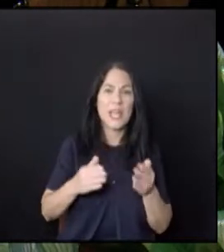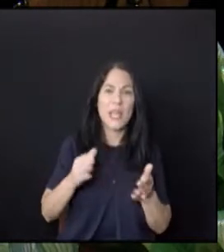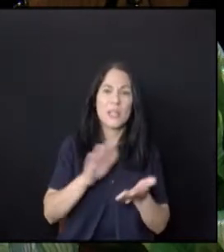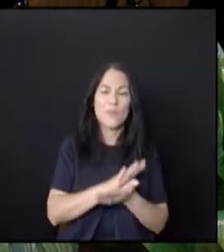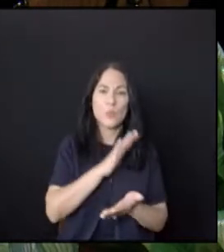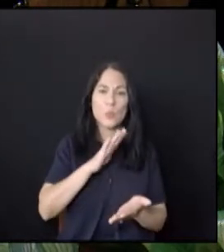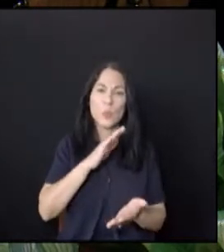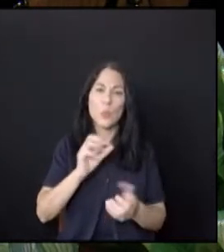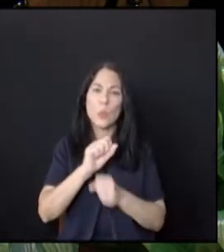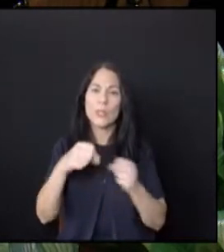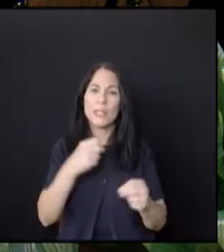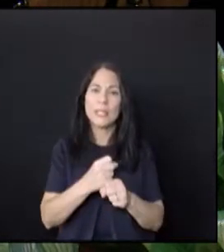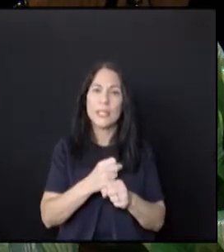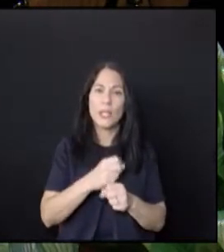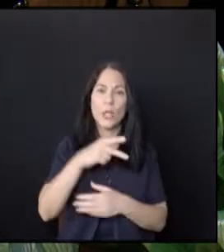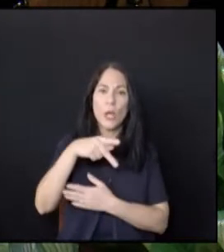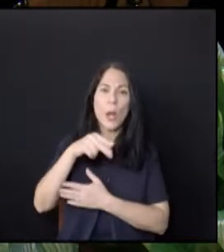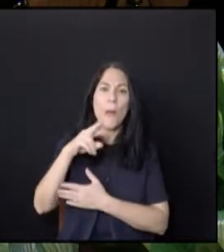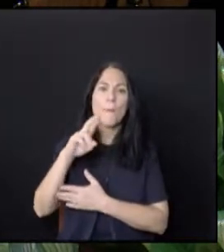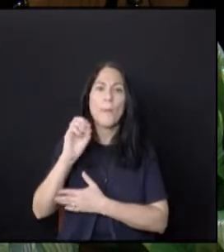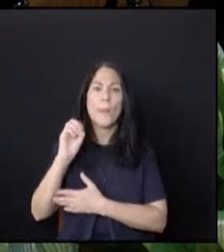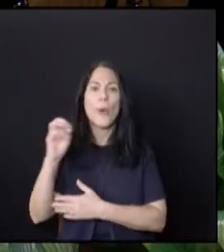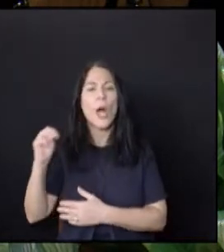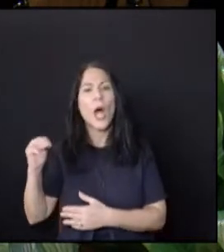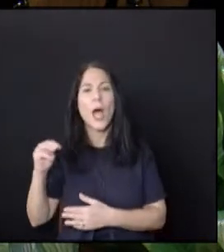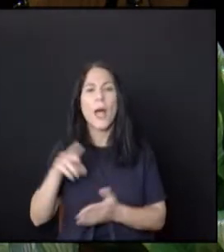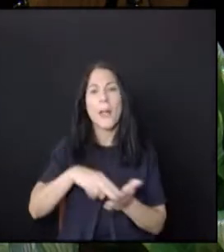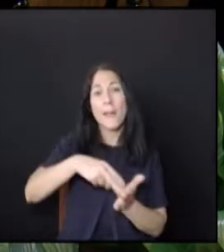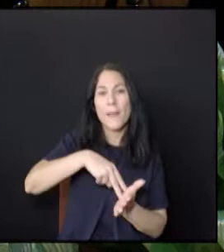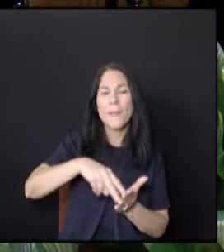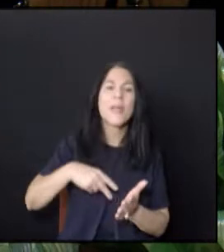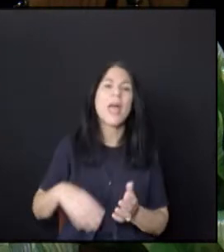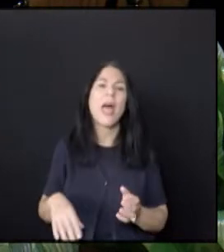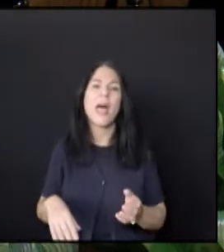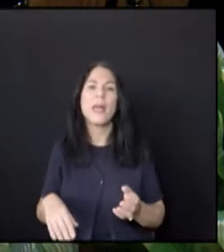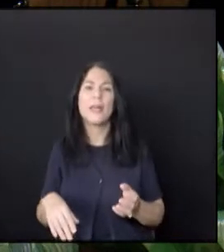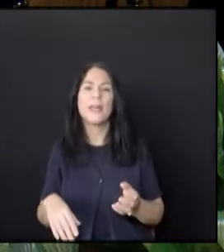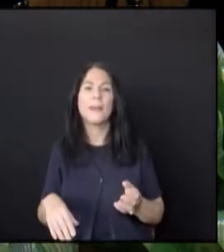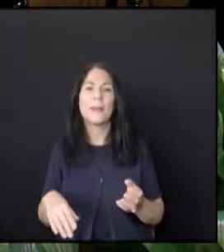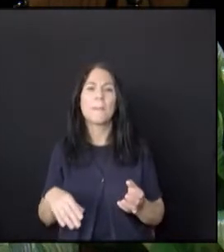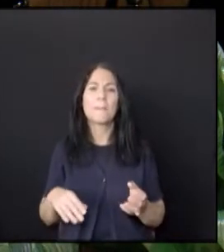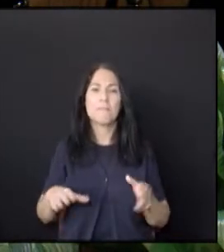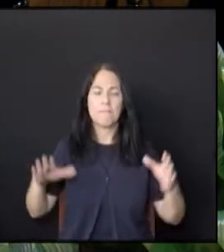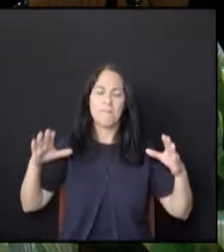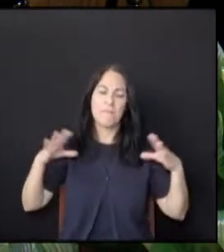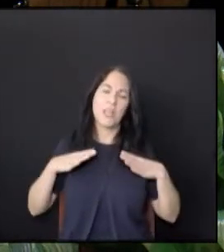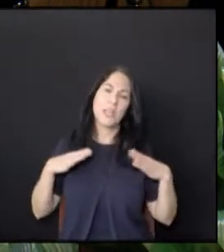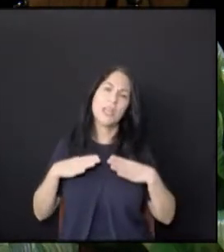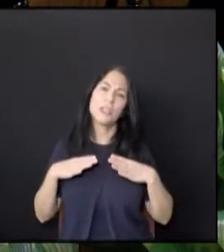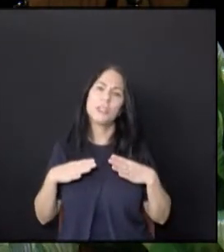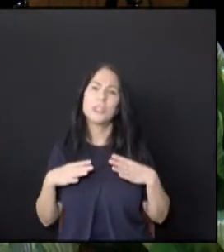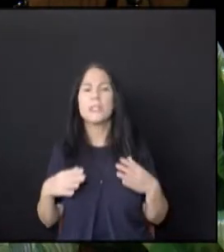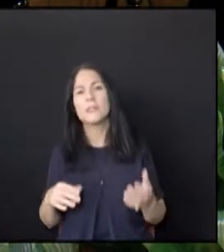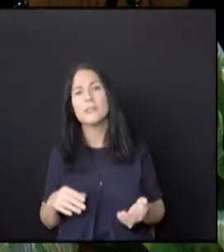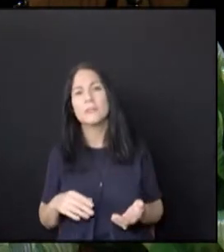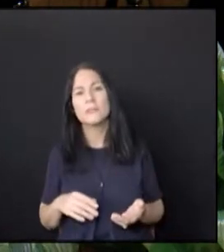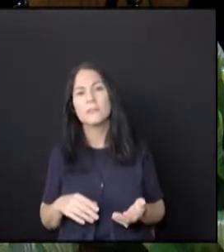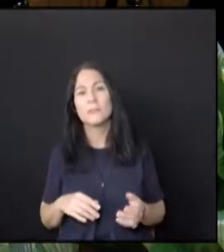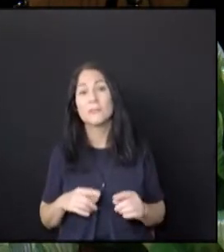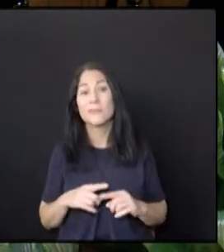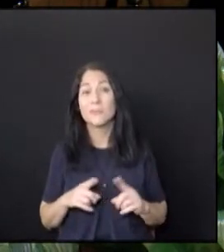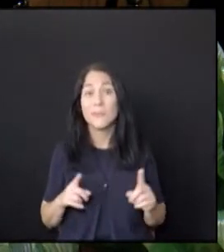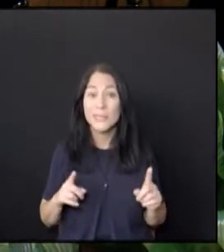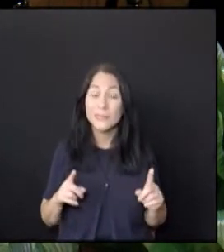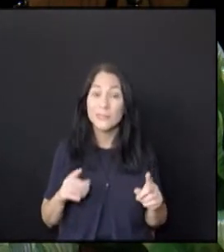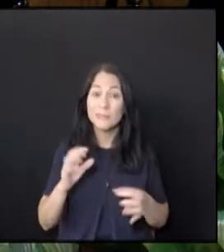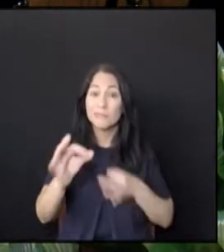and weddings, the beginning of touring season, of baseball season, of spring break and vacation season. But instead, you